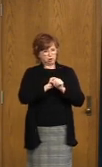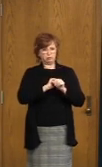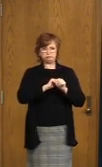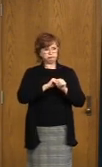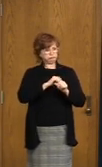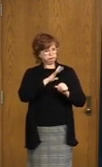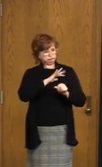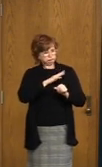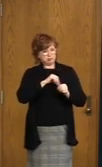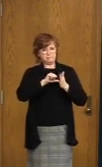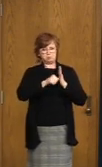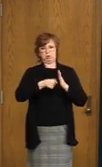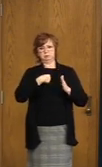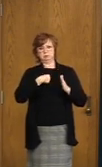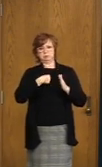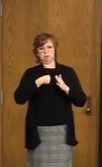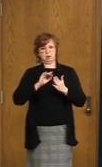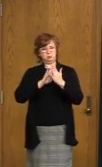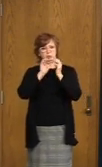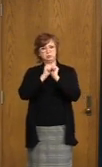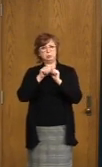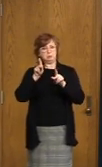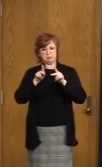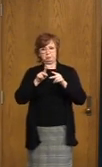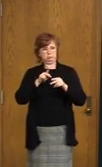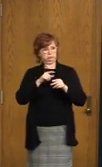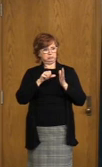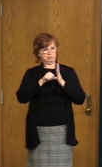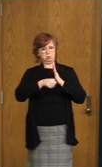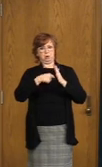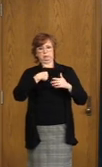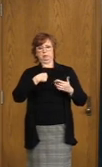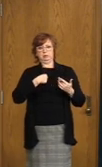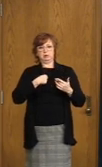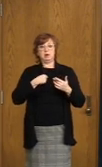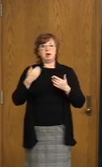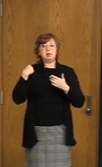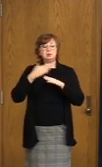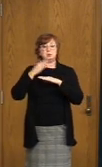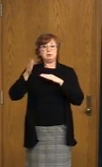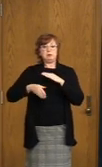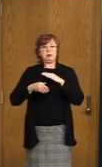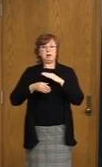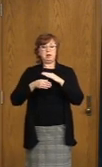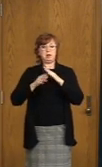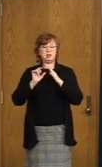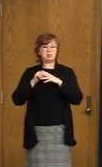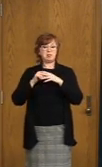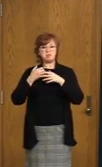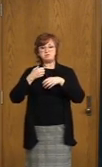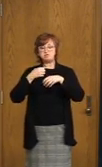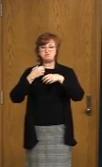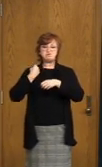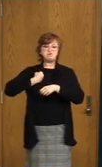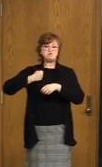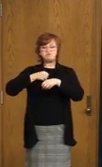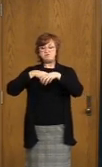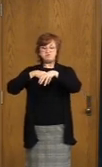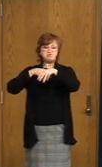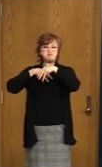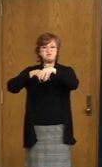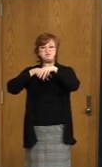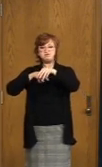that Saskatchewan, what happened this weekend is not what Saskatchewan is about. And I would say that Dr.